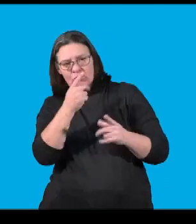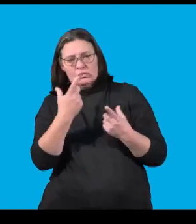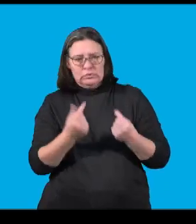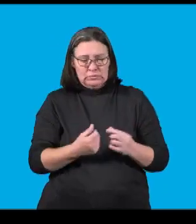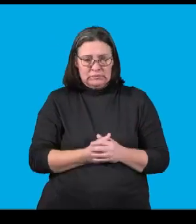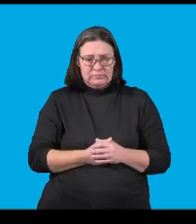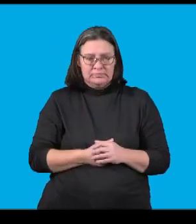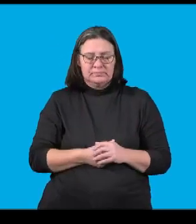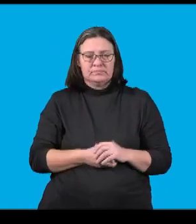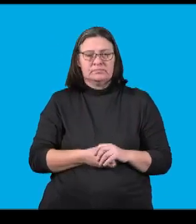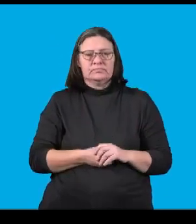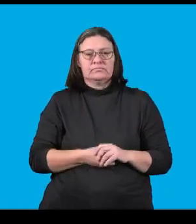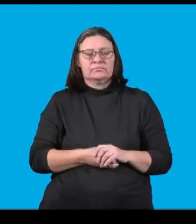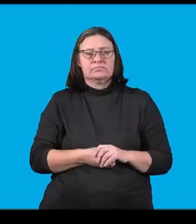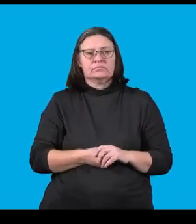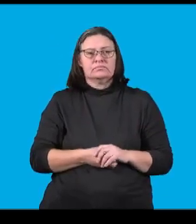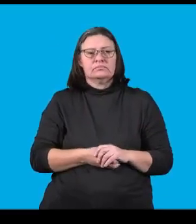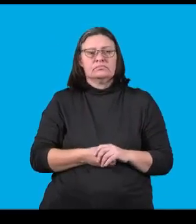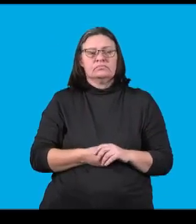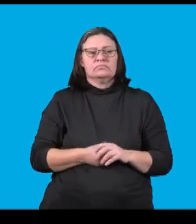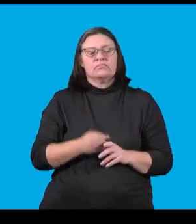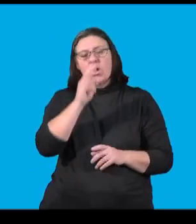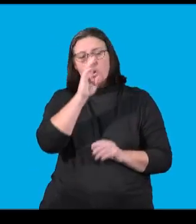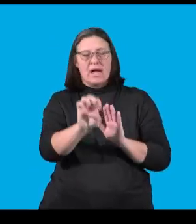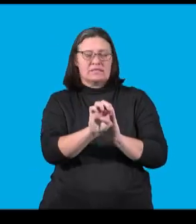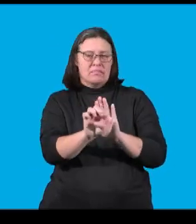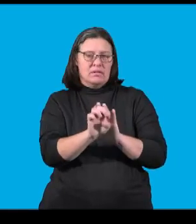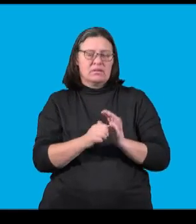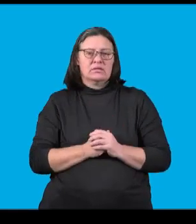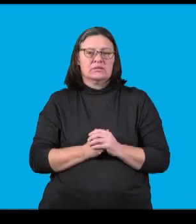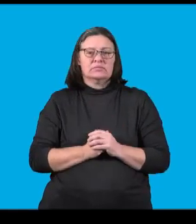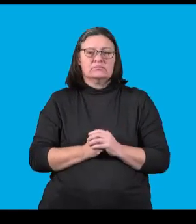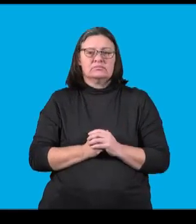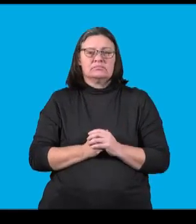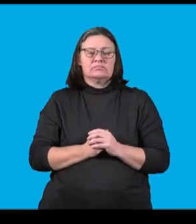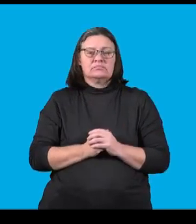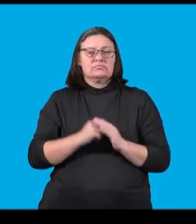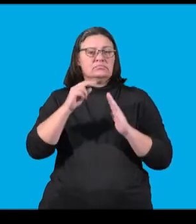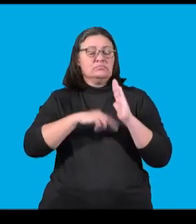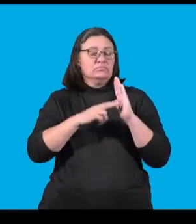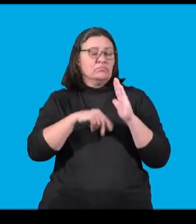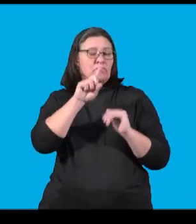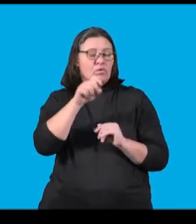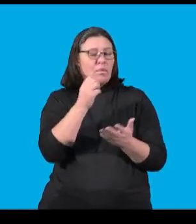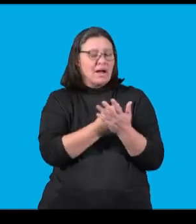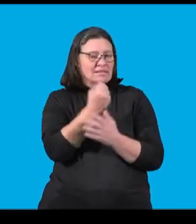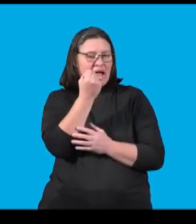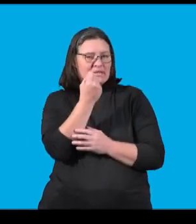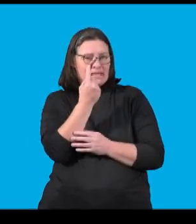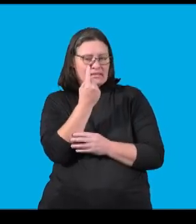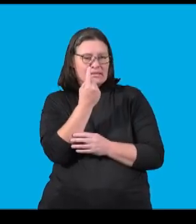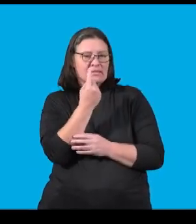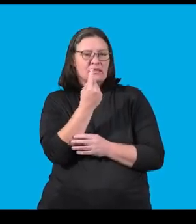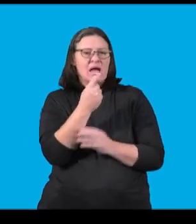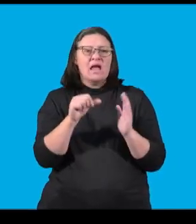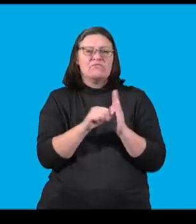what you're actually doing. So let's have a look at this example. Remember, we read the question, we read to understand, we